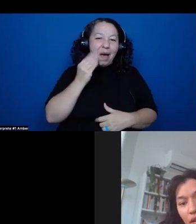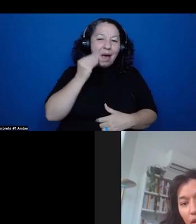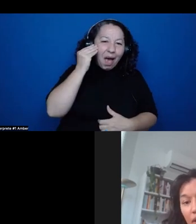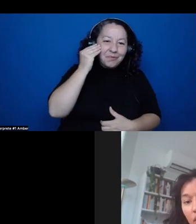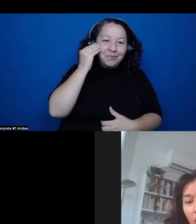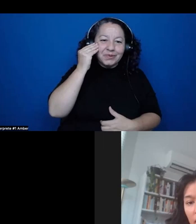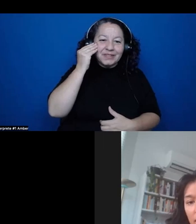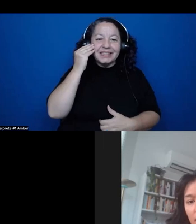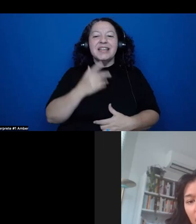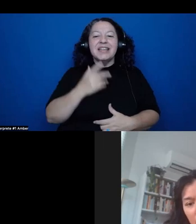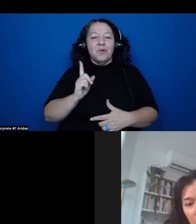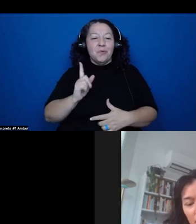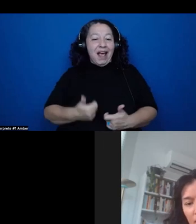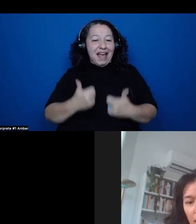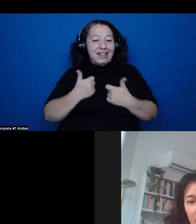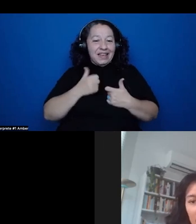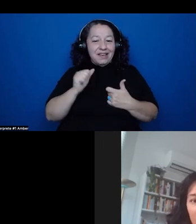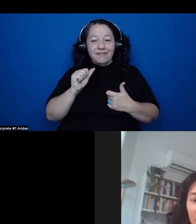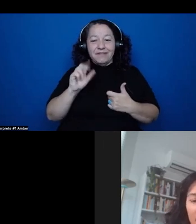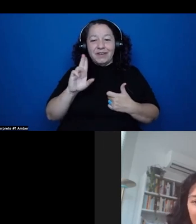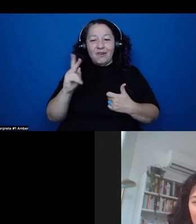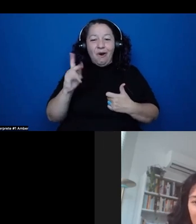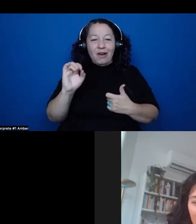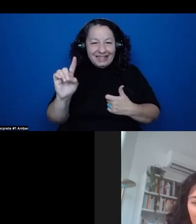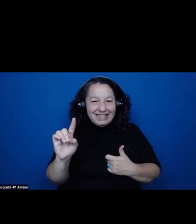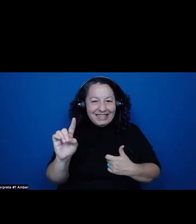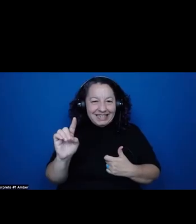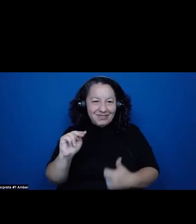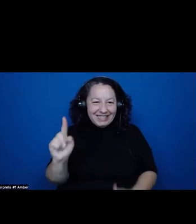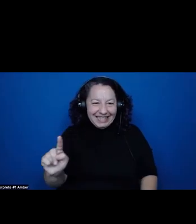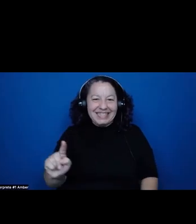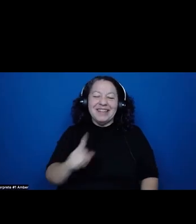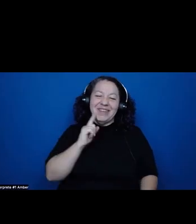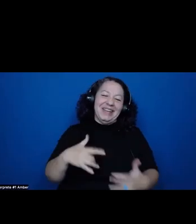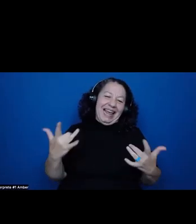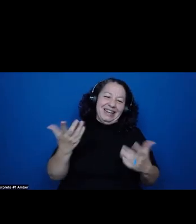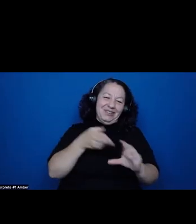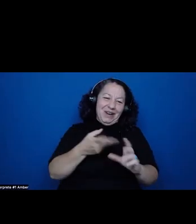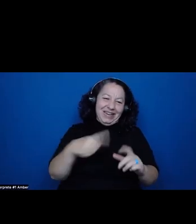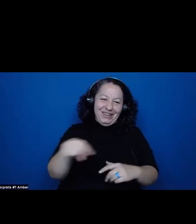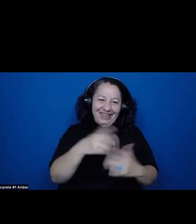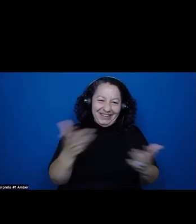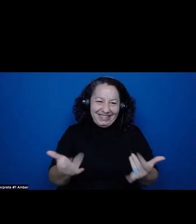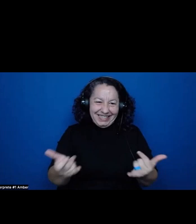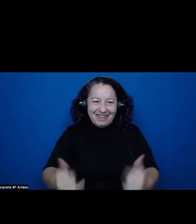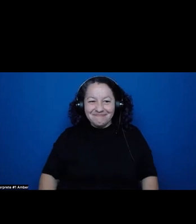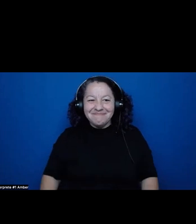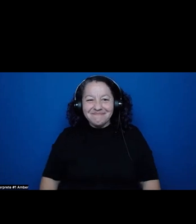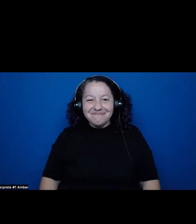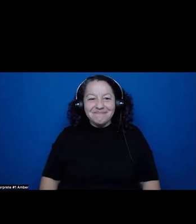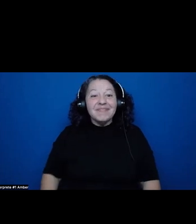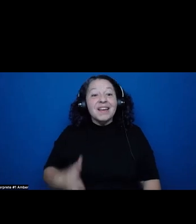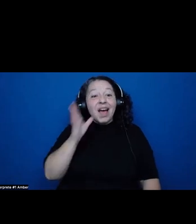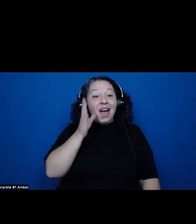Tamaki Makaurau in Auckland, Aotearoa, New Zealand. And I'm really excited to be with you all here today. I'm going to